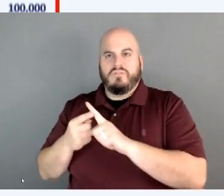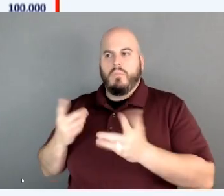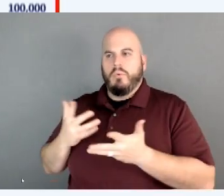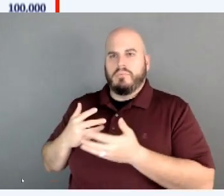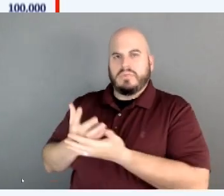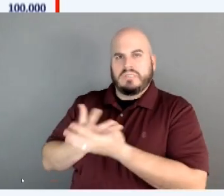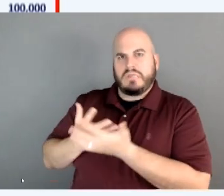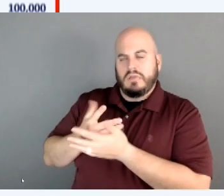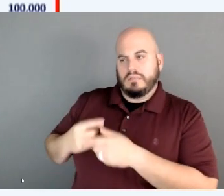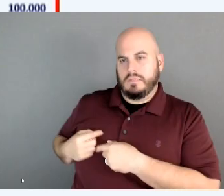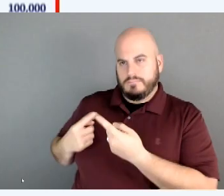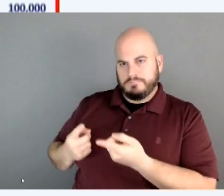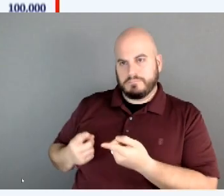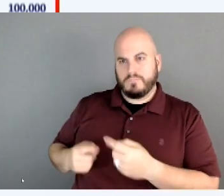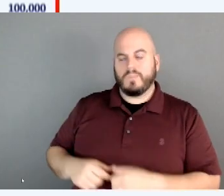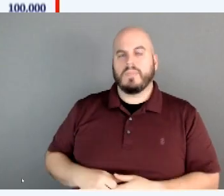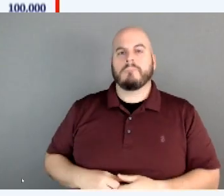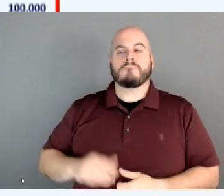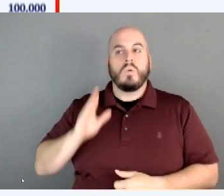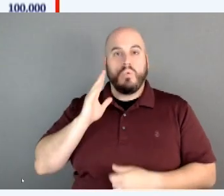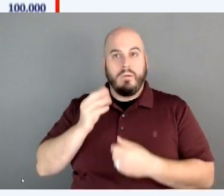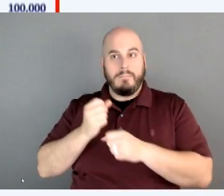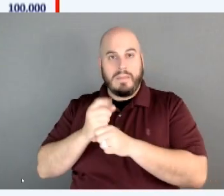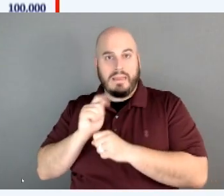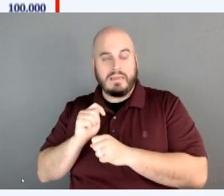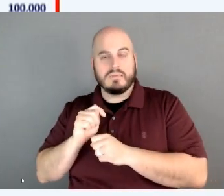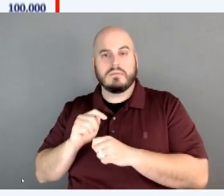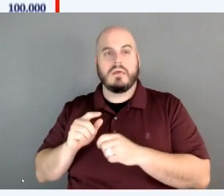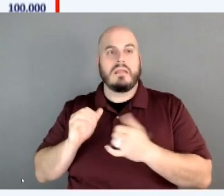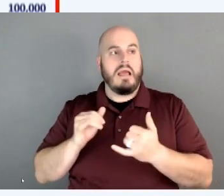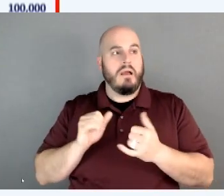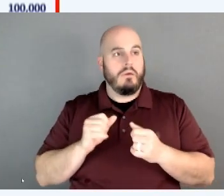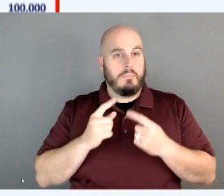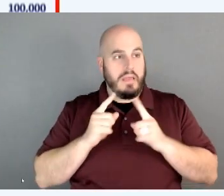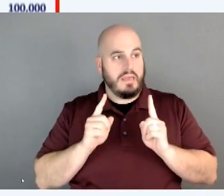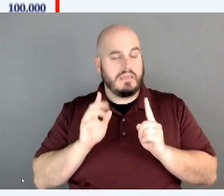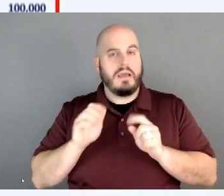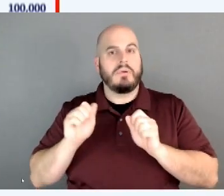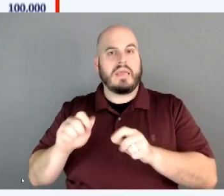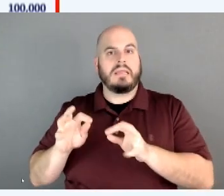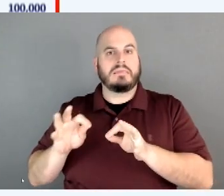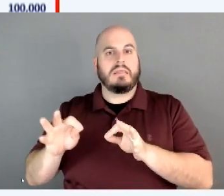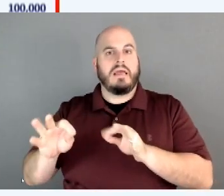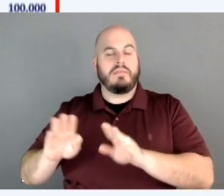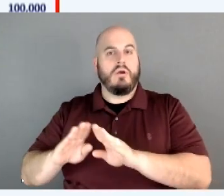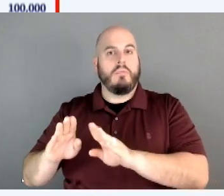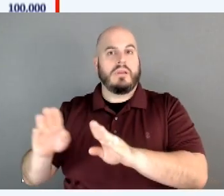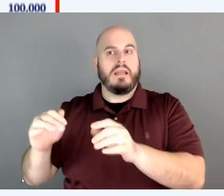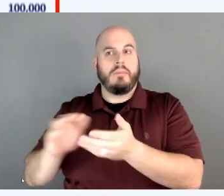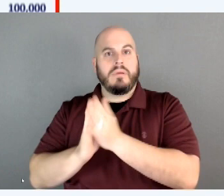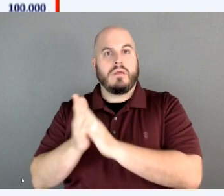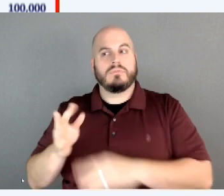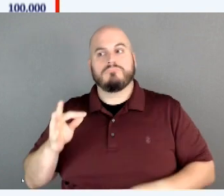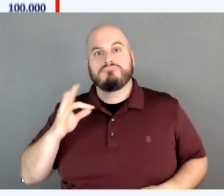up, are we gonna make it? Now it's, we're gonna make it, and now we can delay the opening to where it's advantageous for the city of